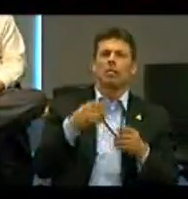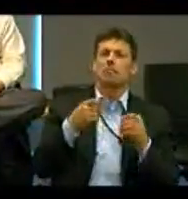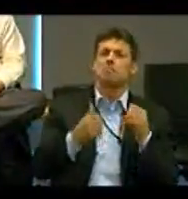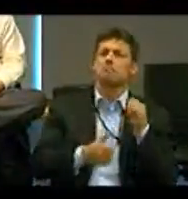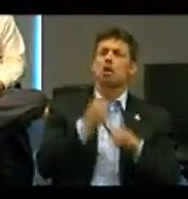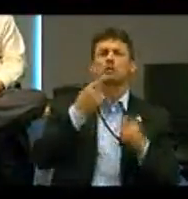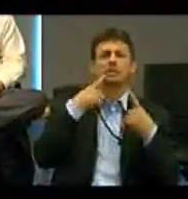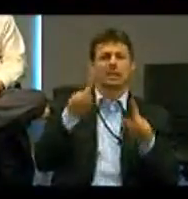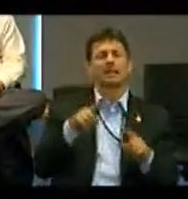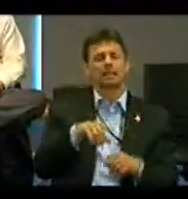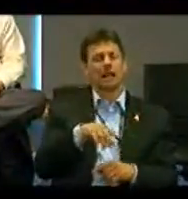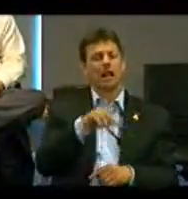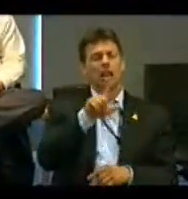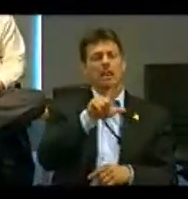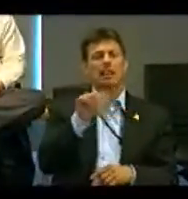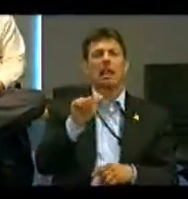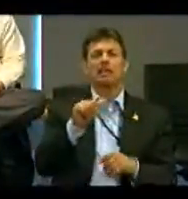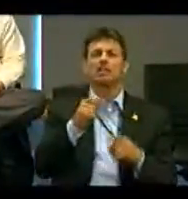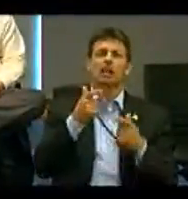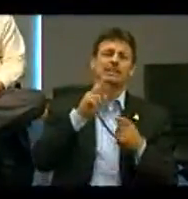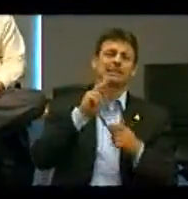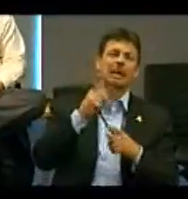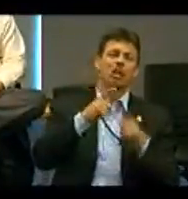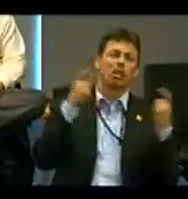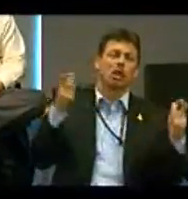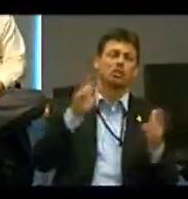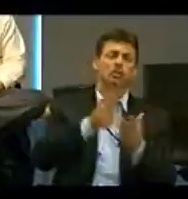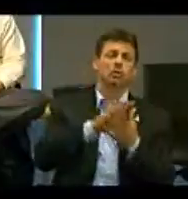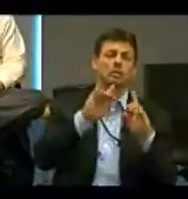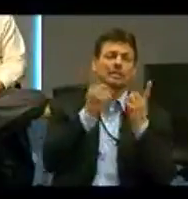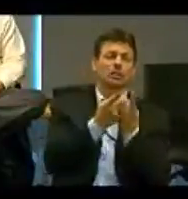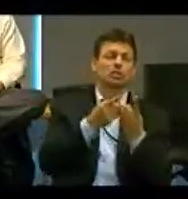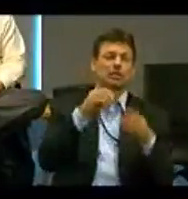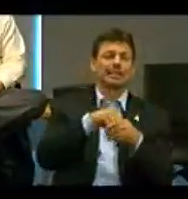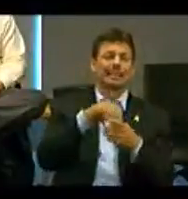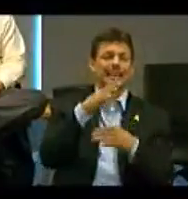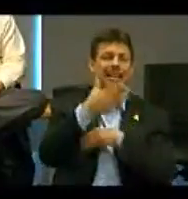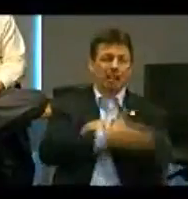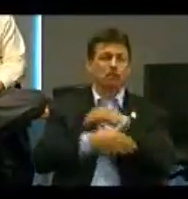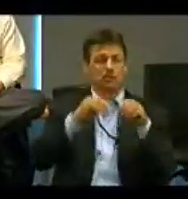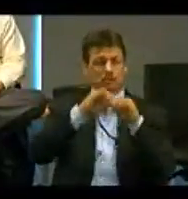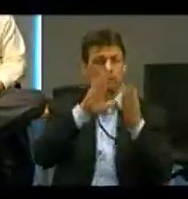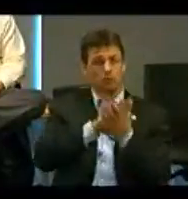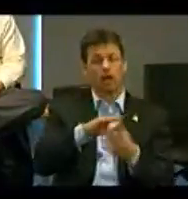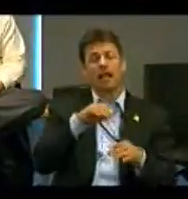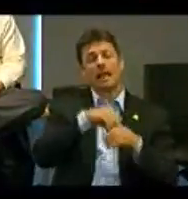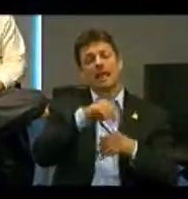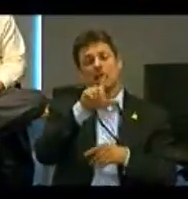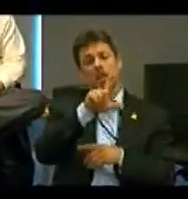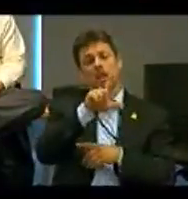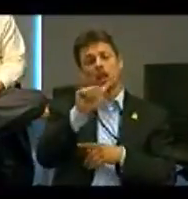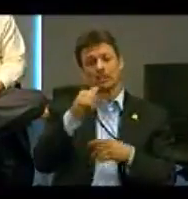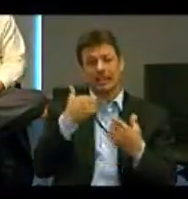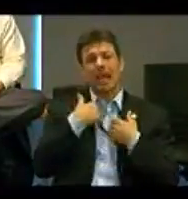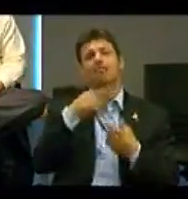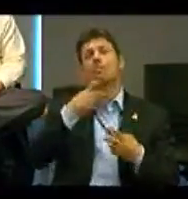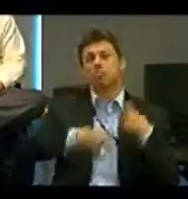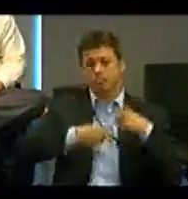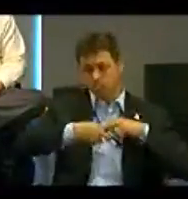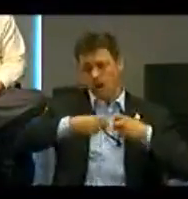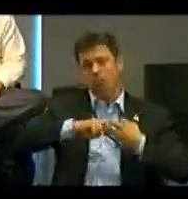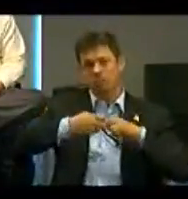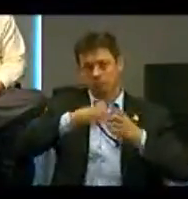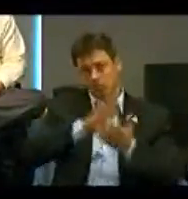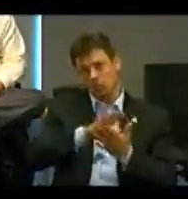Los Angeles is the second largest school district in the country. Within Los Angeles, there are problem schools, no doubt. But the